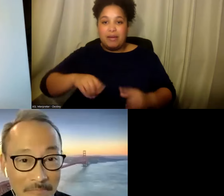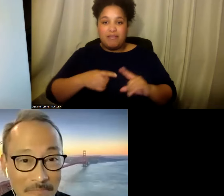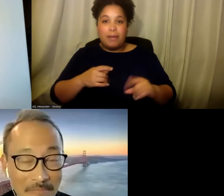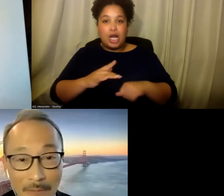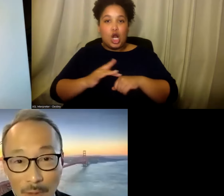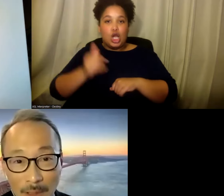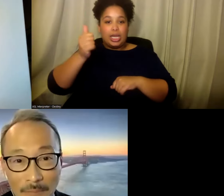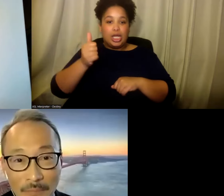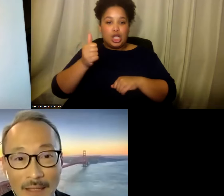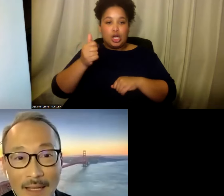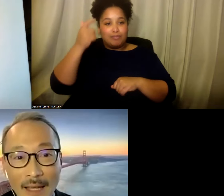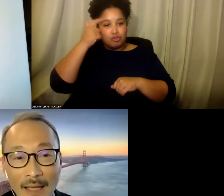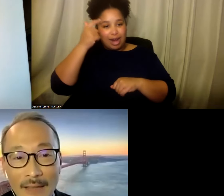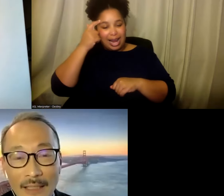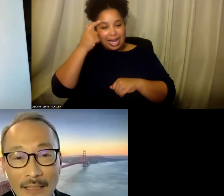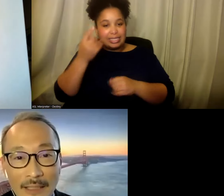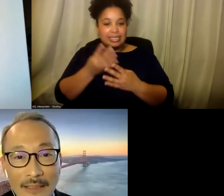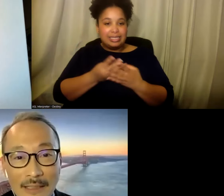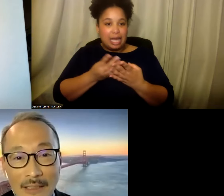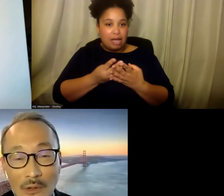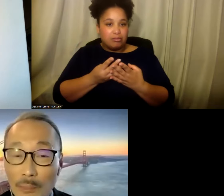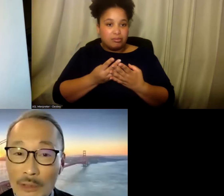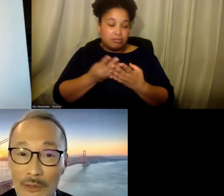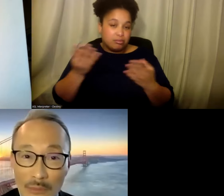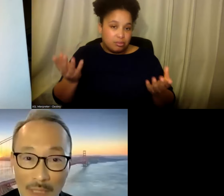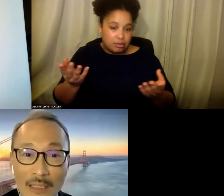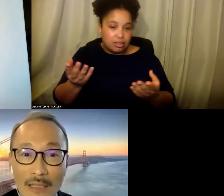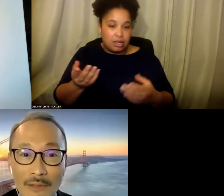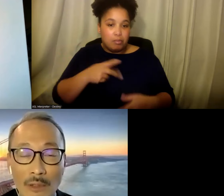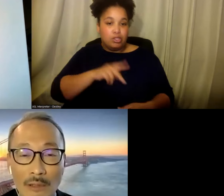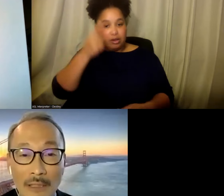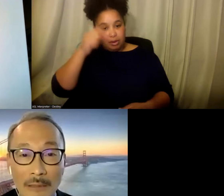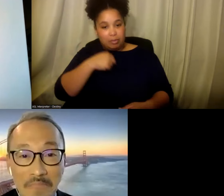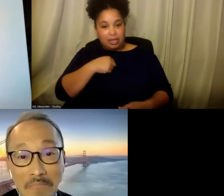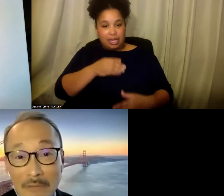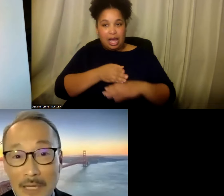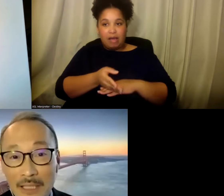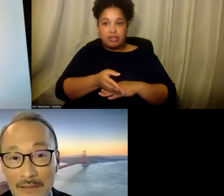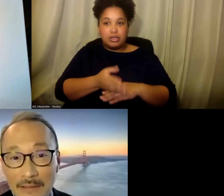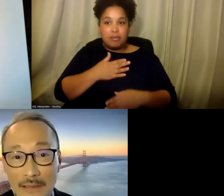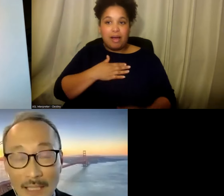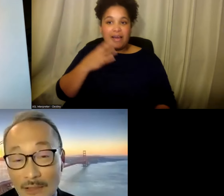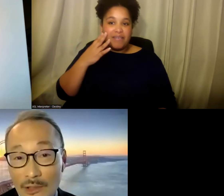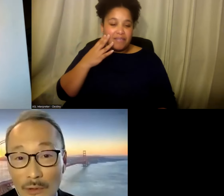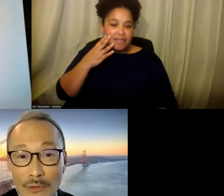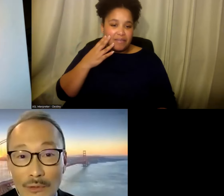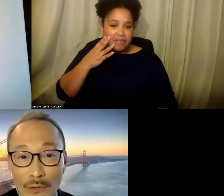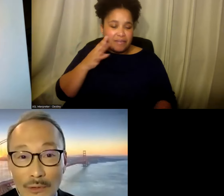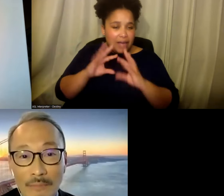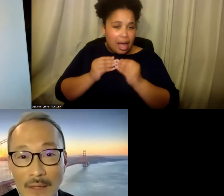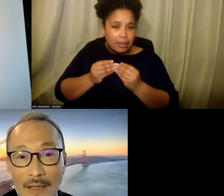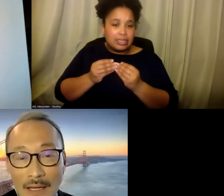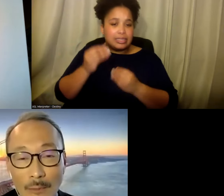scan, if you will. And I think this is also personal to me after what my family has just gone